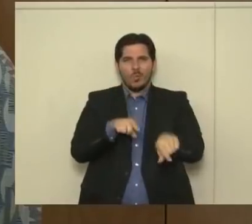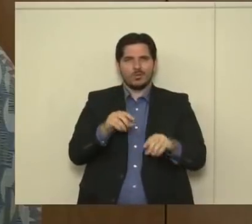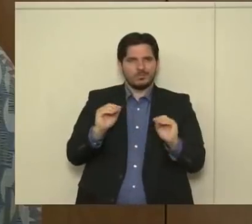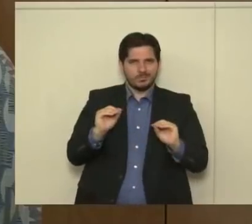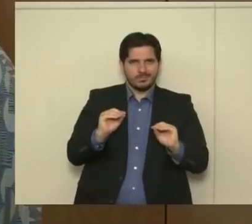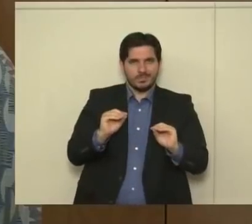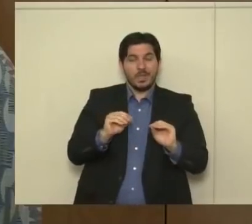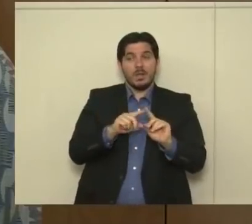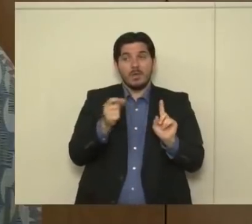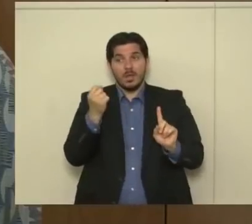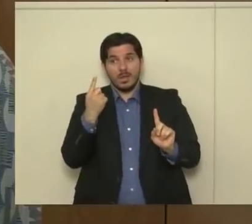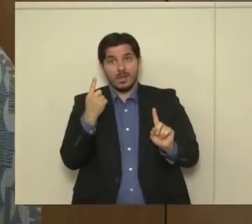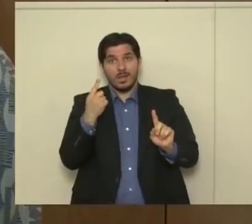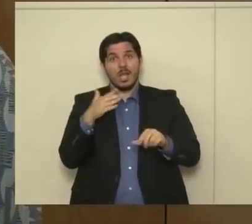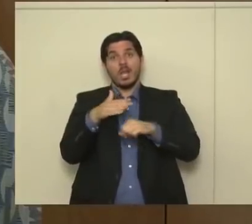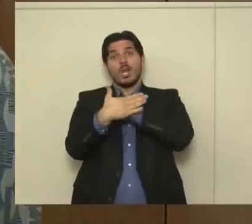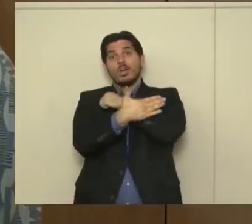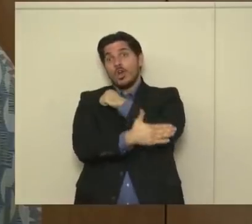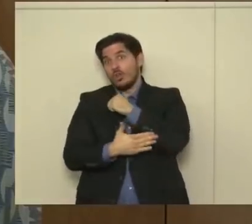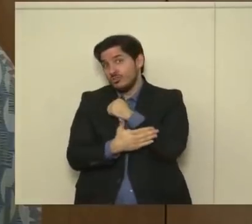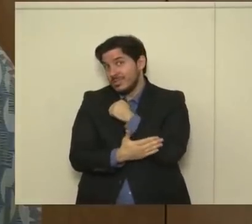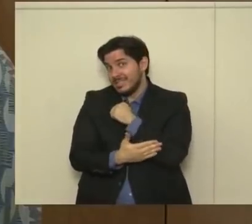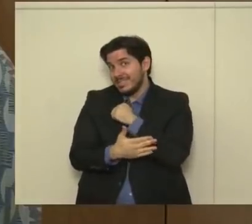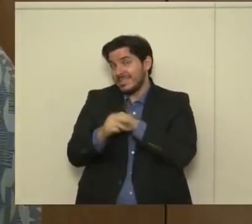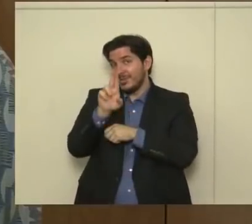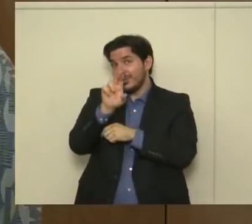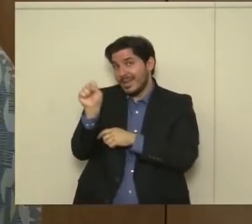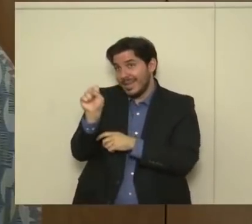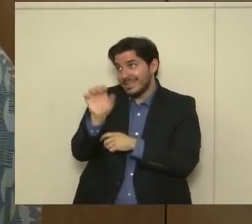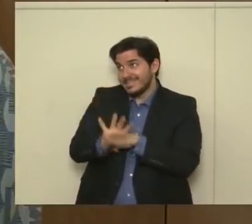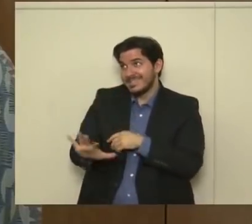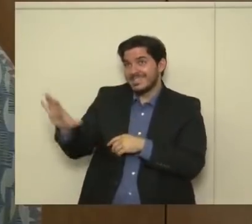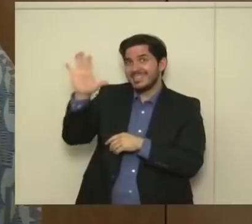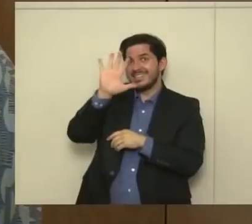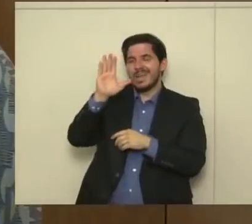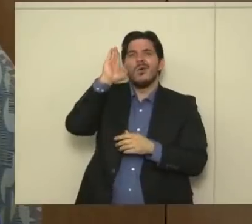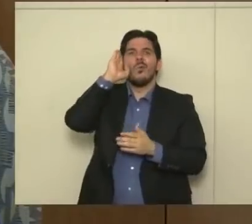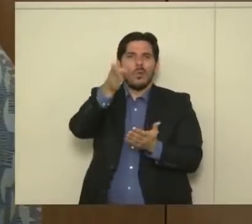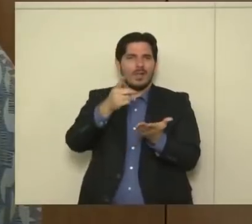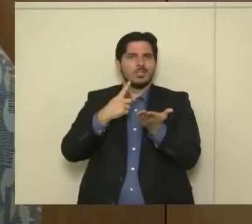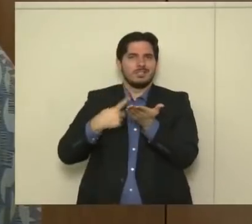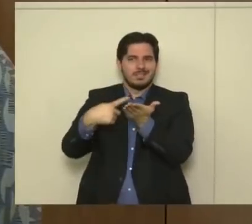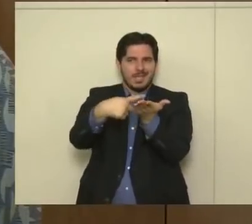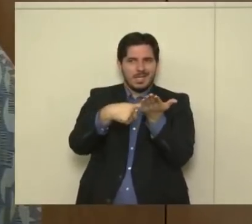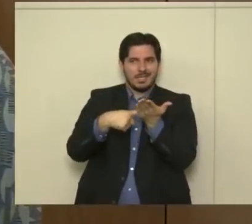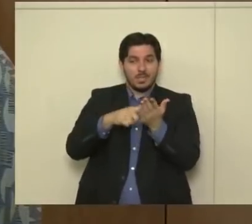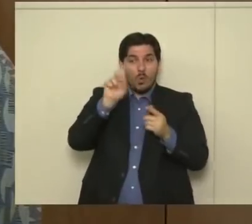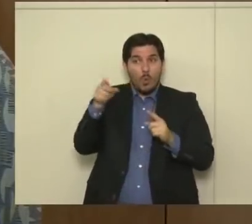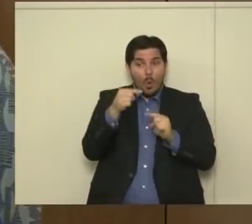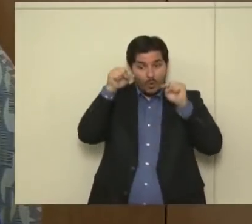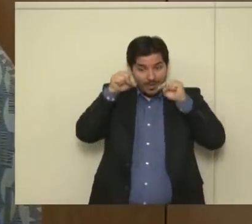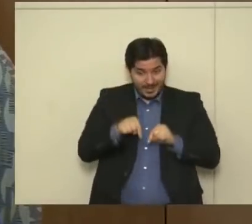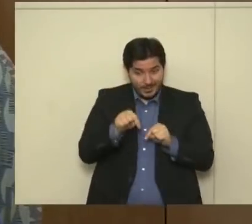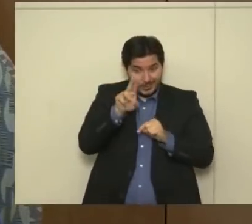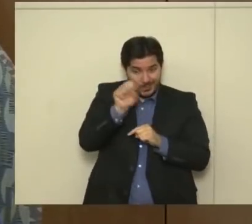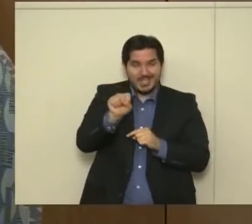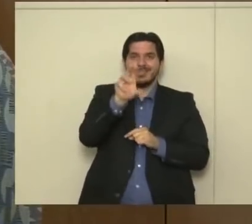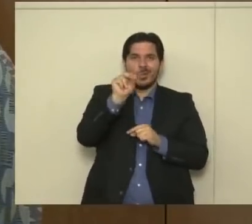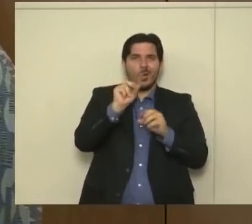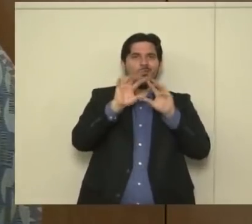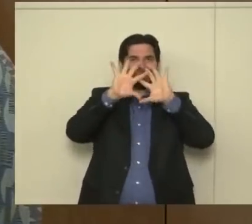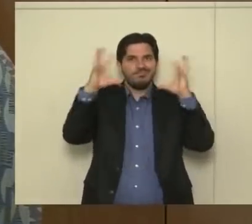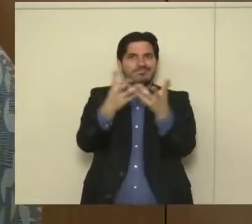not just in this country, but is a debate that's going to occur in every country. We're going to follow the priority populations